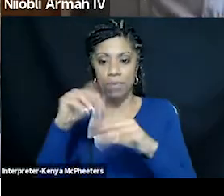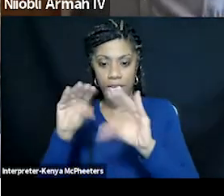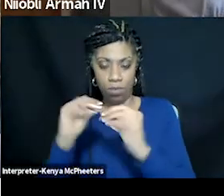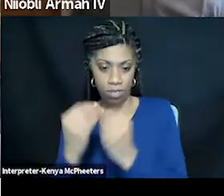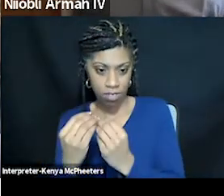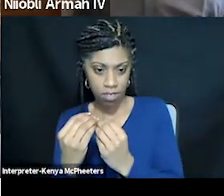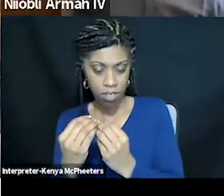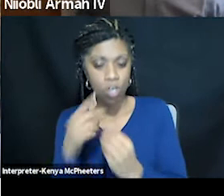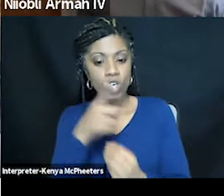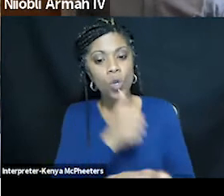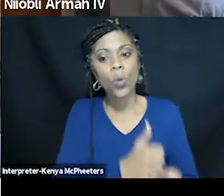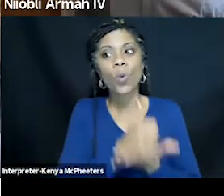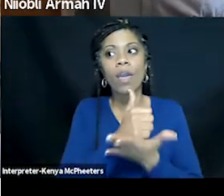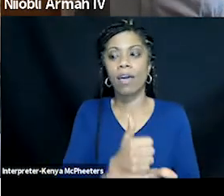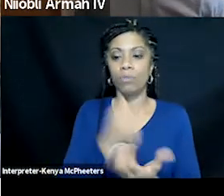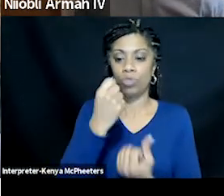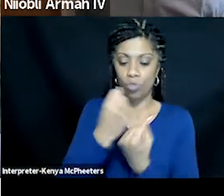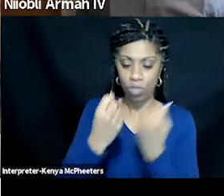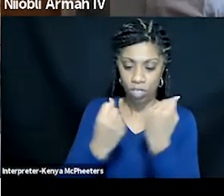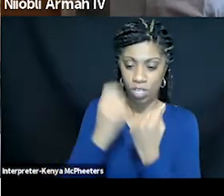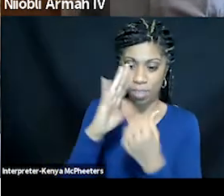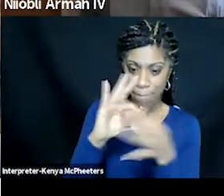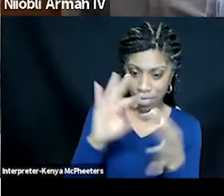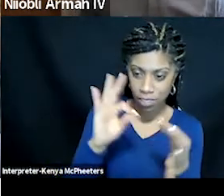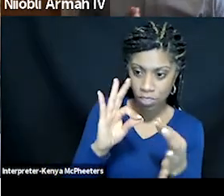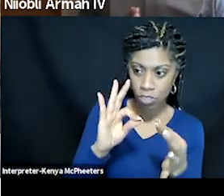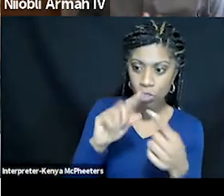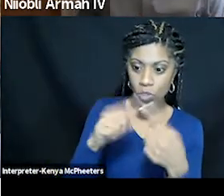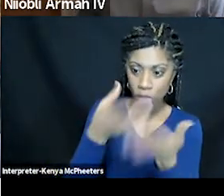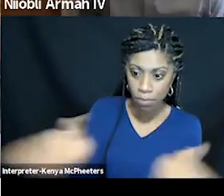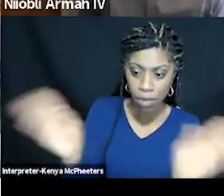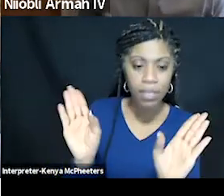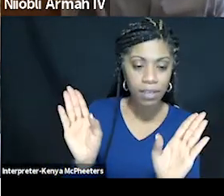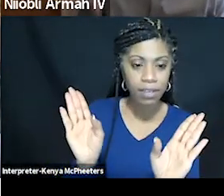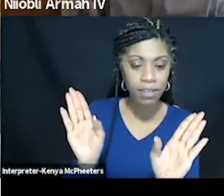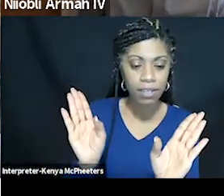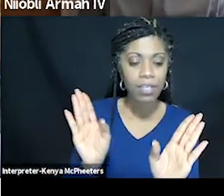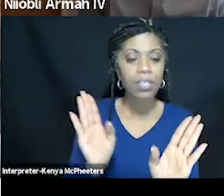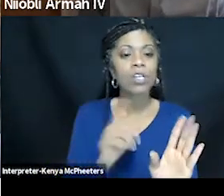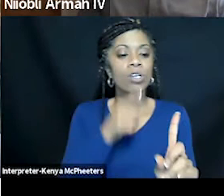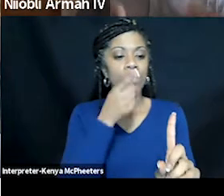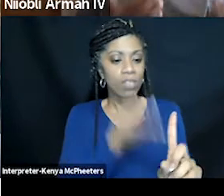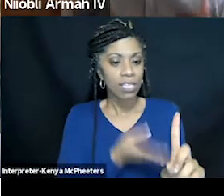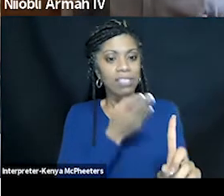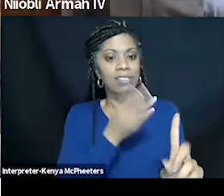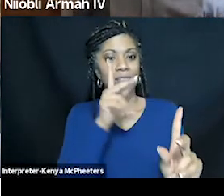their voice to the field. You help develop their messages. And so often you are the person that's most